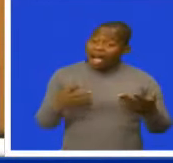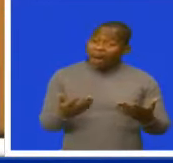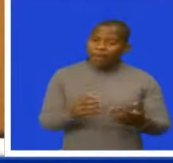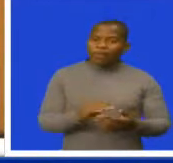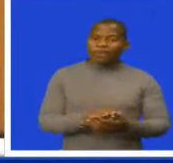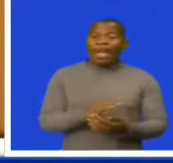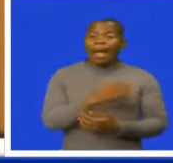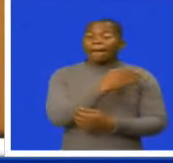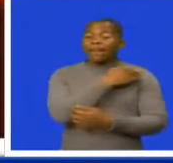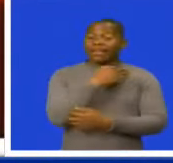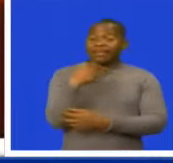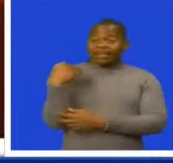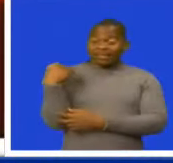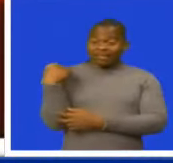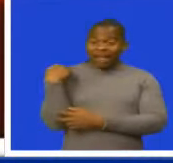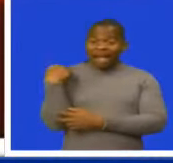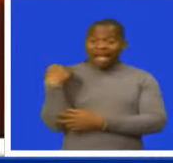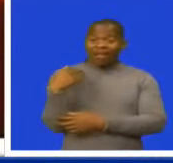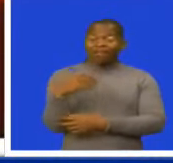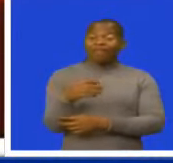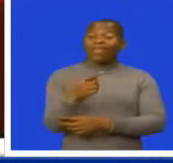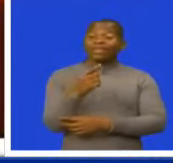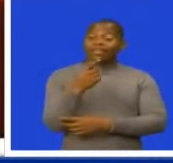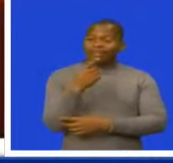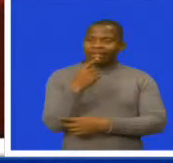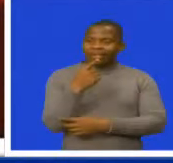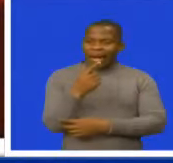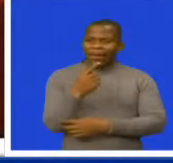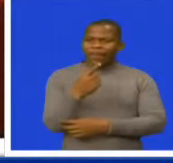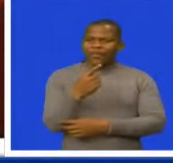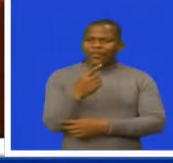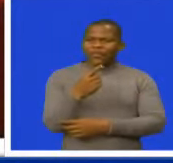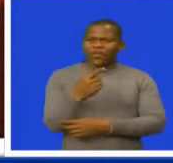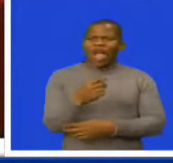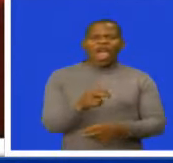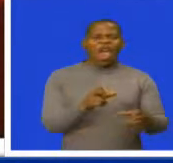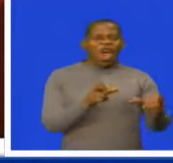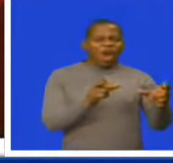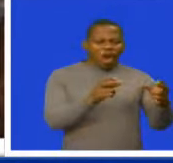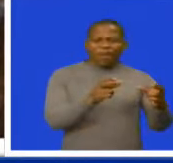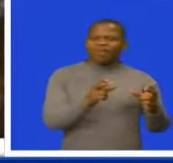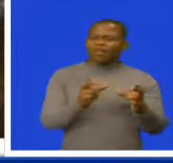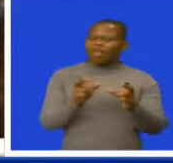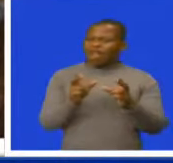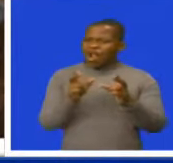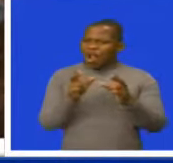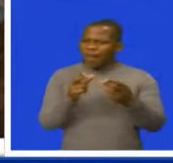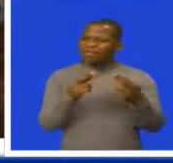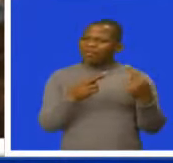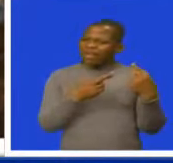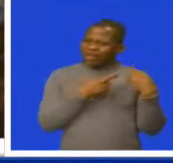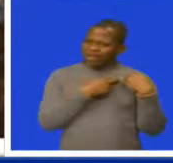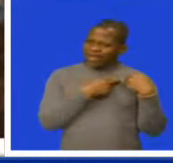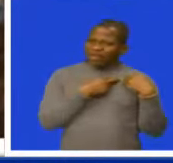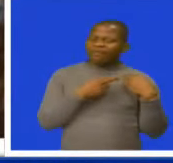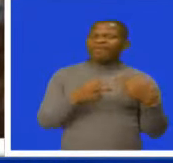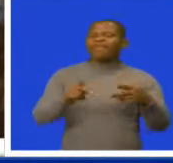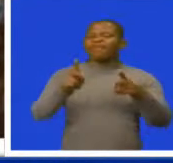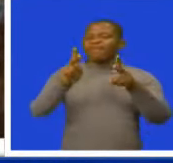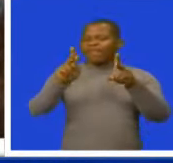eveni lutawusita ngekuthi emabandla netinhlangothi letisebenta tindzaba temvelo akhone kubuka timvo lokumele